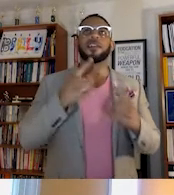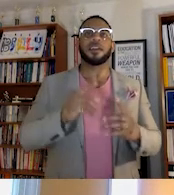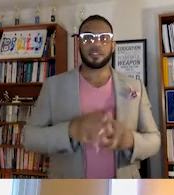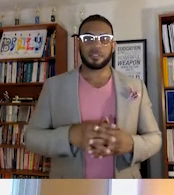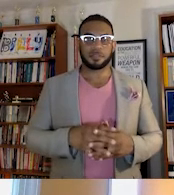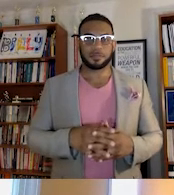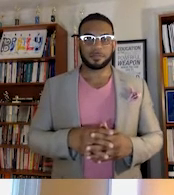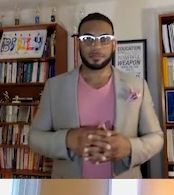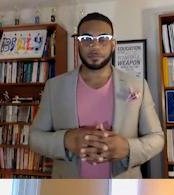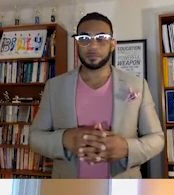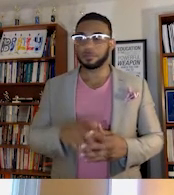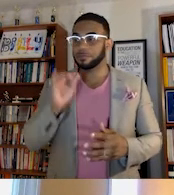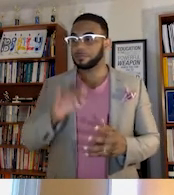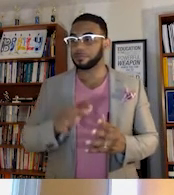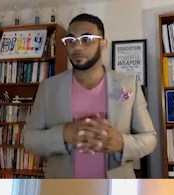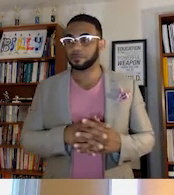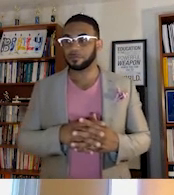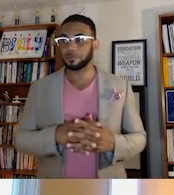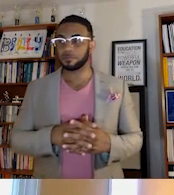finally, that